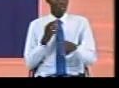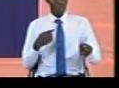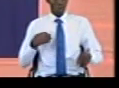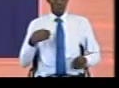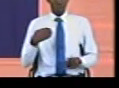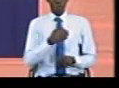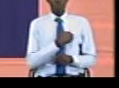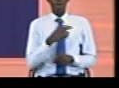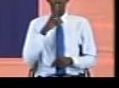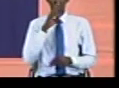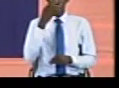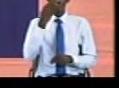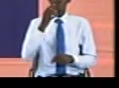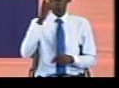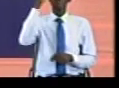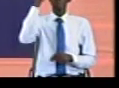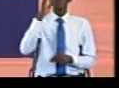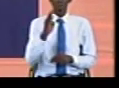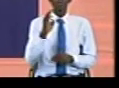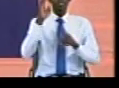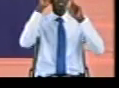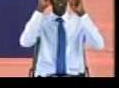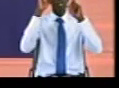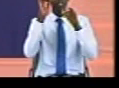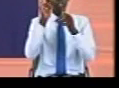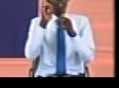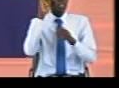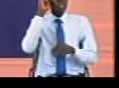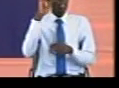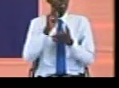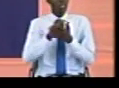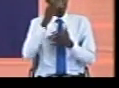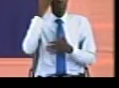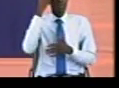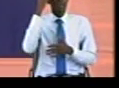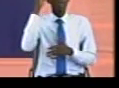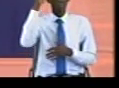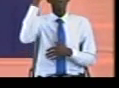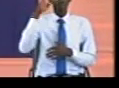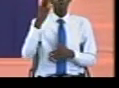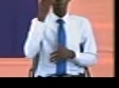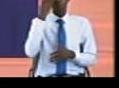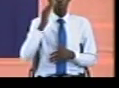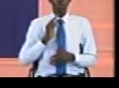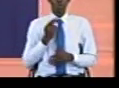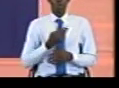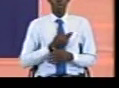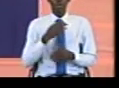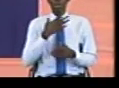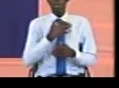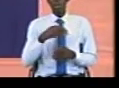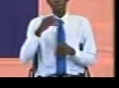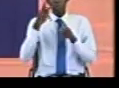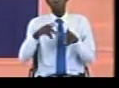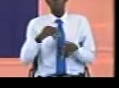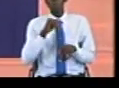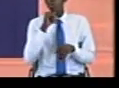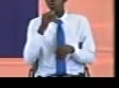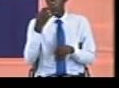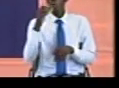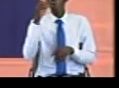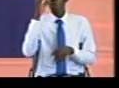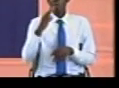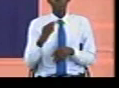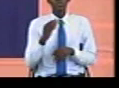God. He that knoweth God heareth us. He that is not of God heareth us